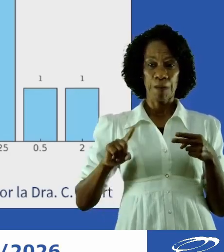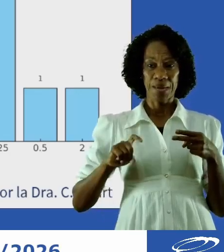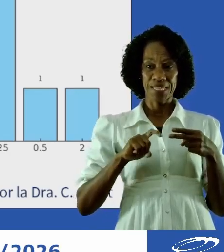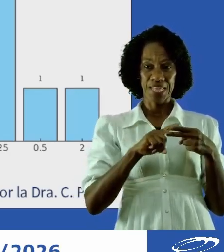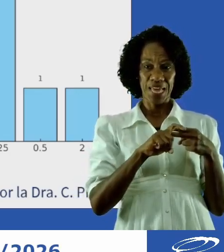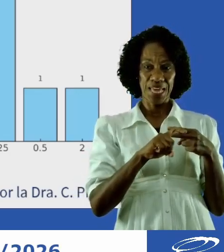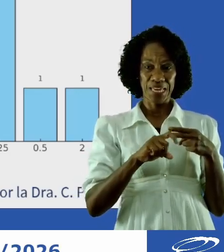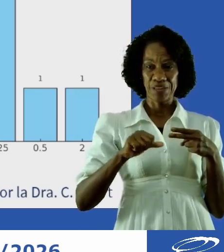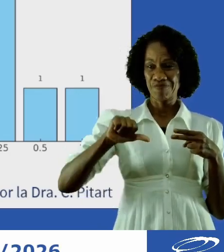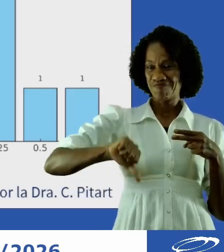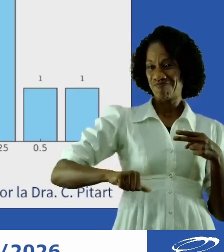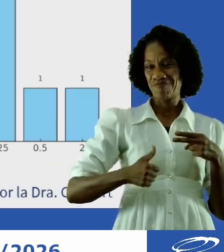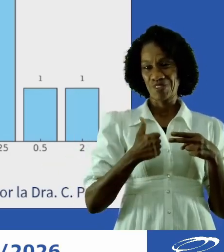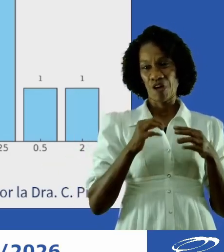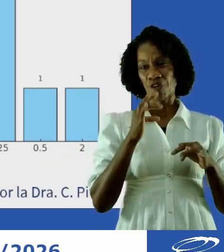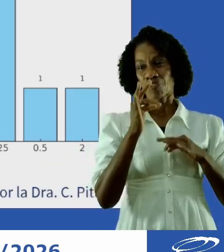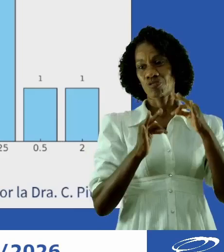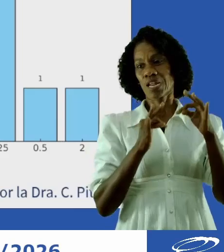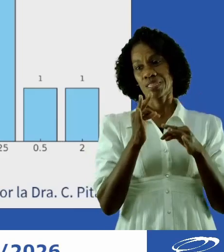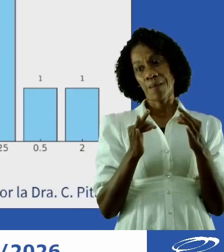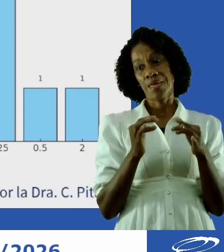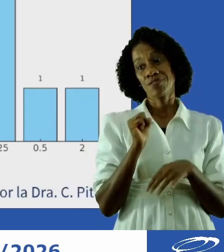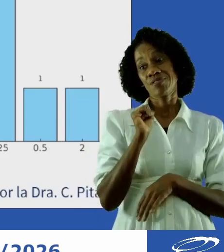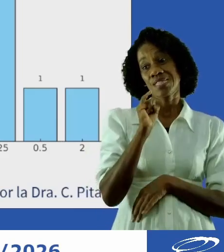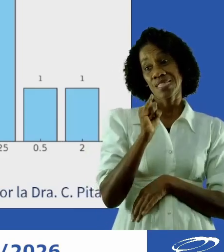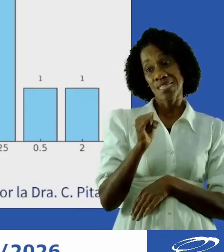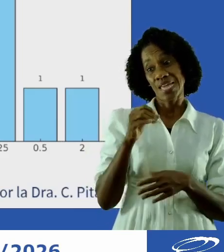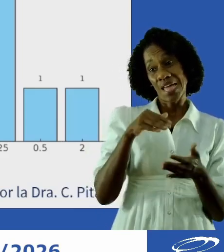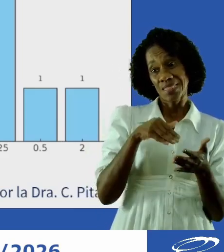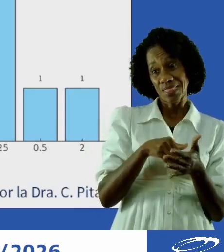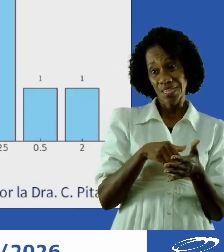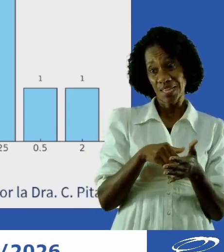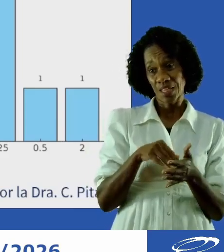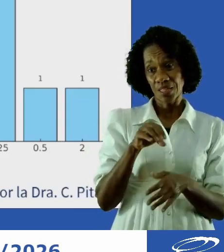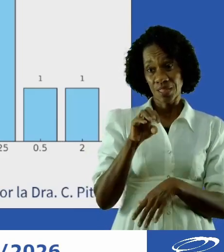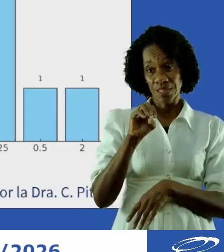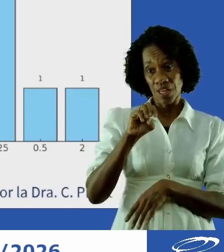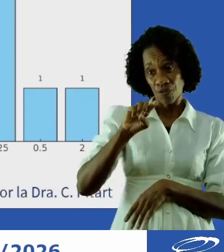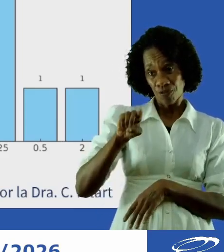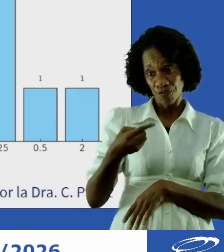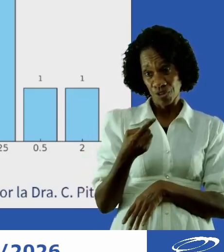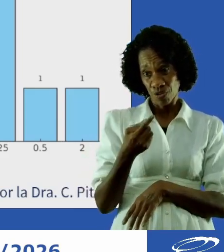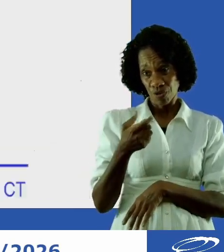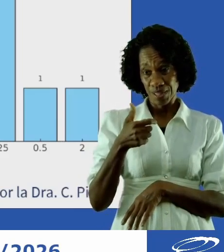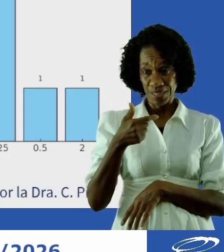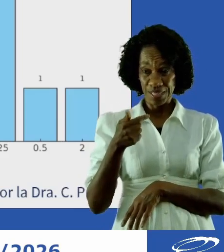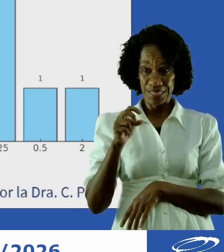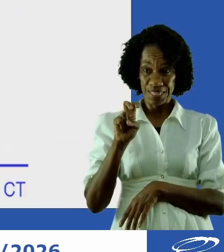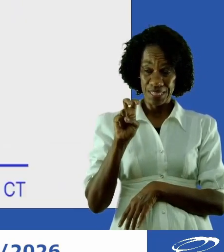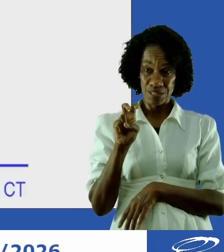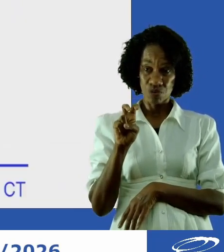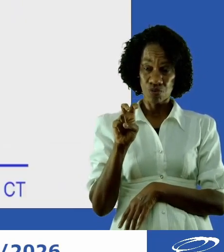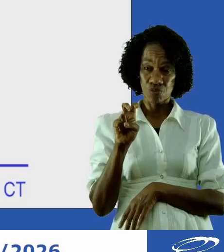considering 20.5 below susceptible microorganisms. In addition, and something